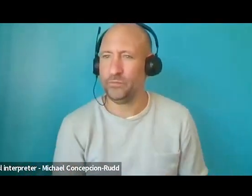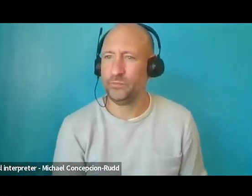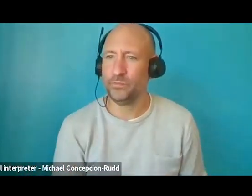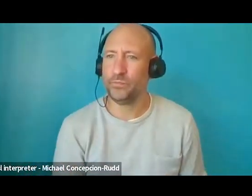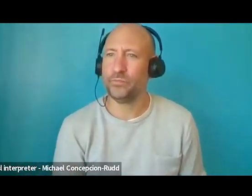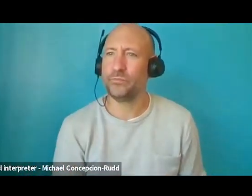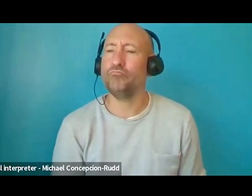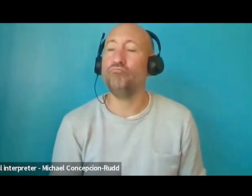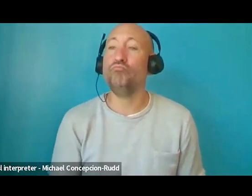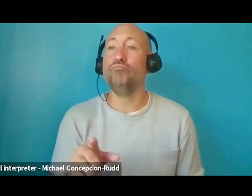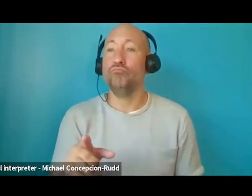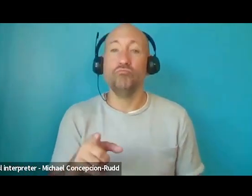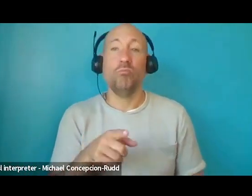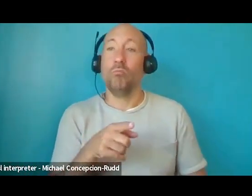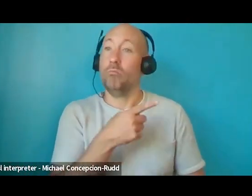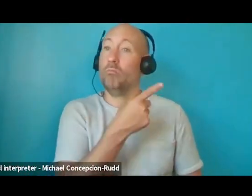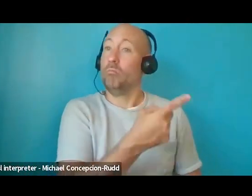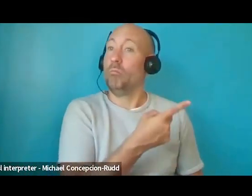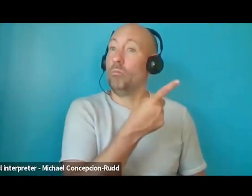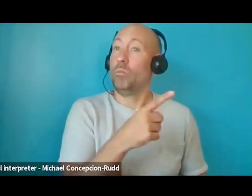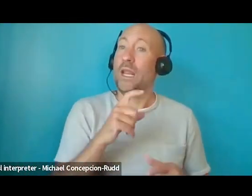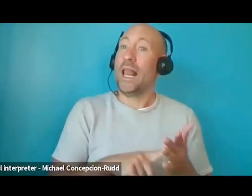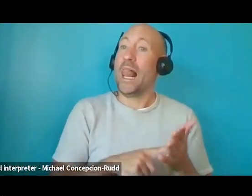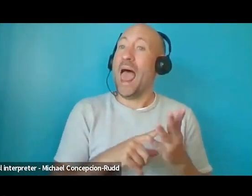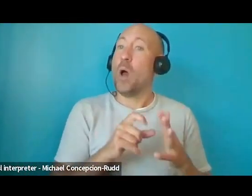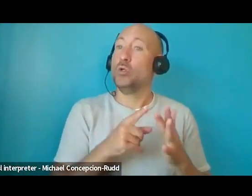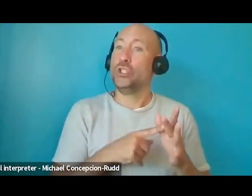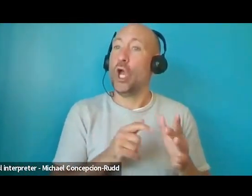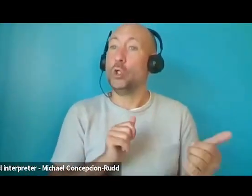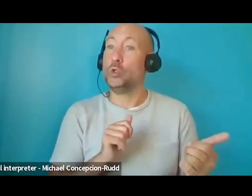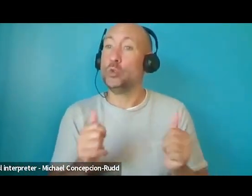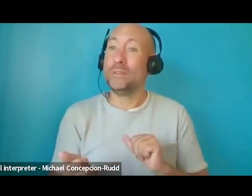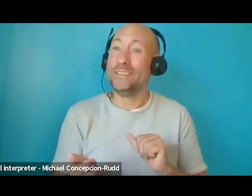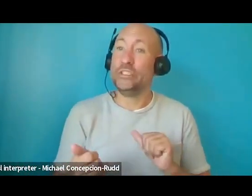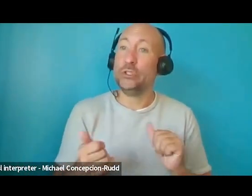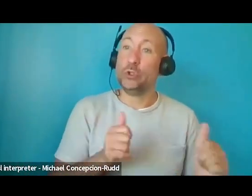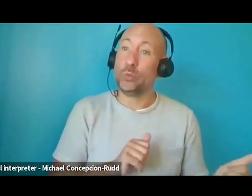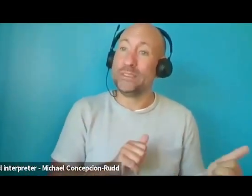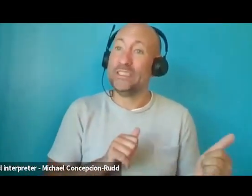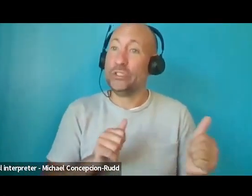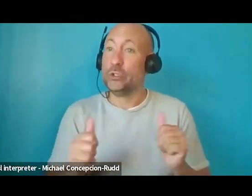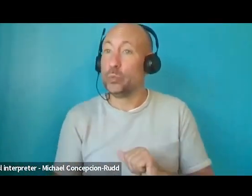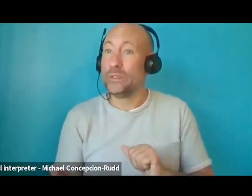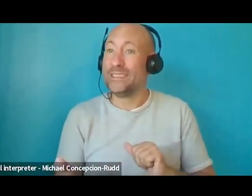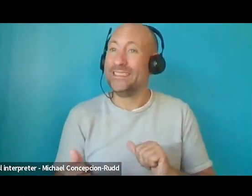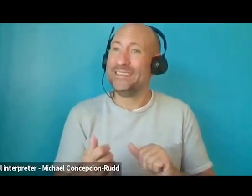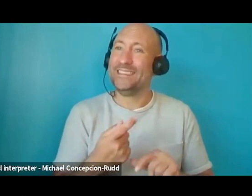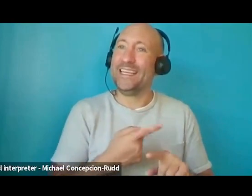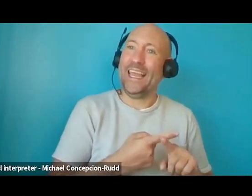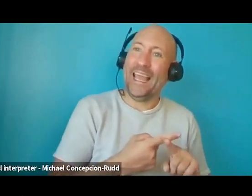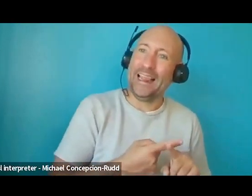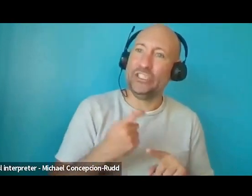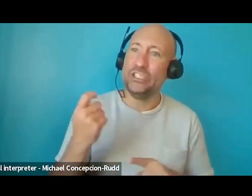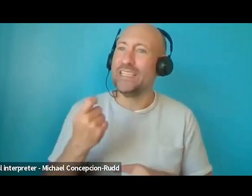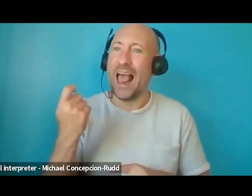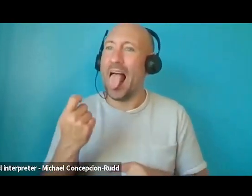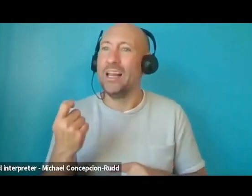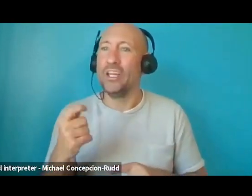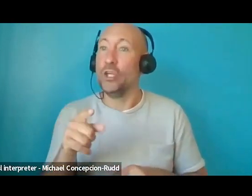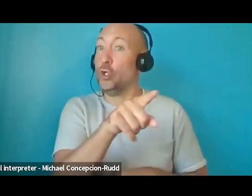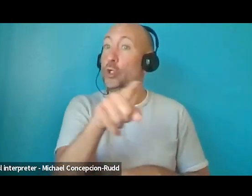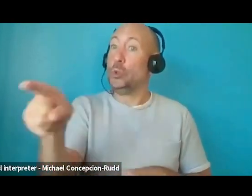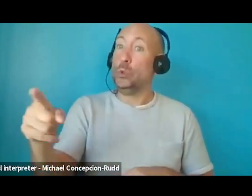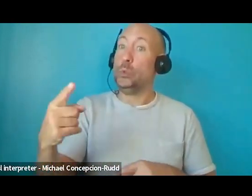Our interpreter will manually control which language channel they are speaking on, so you won't need to switch things on